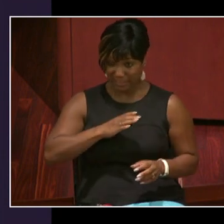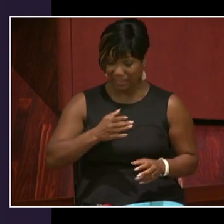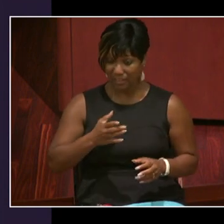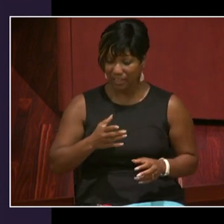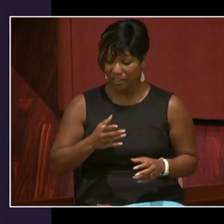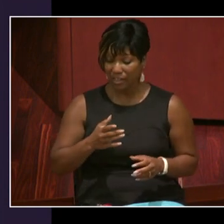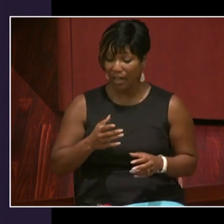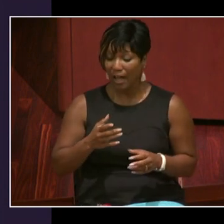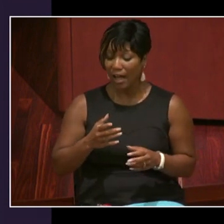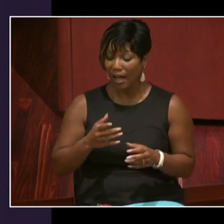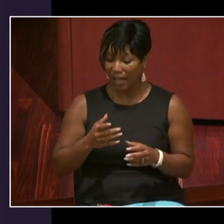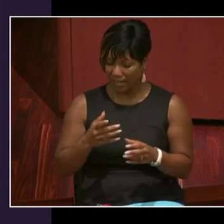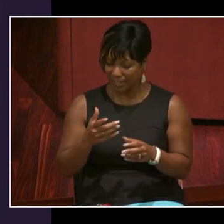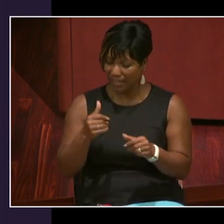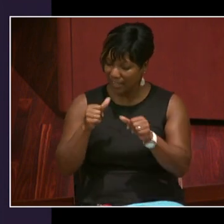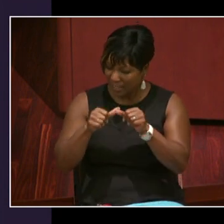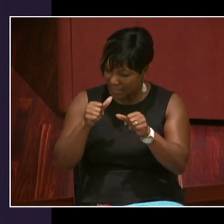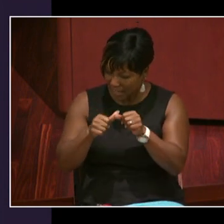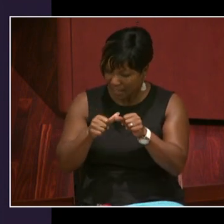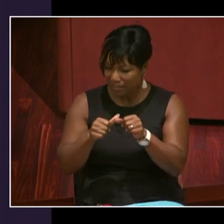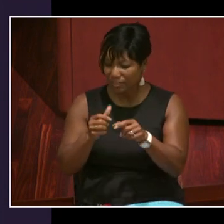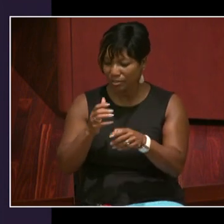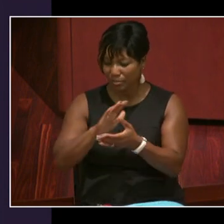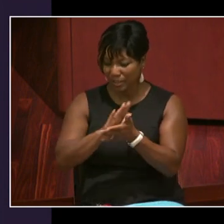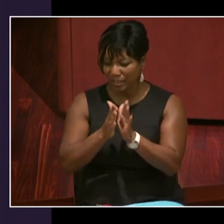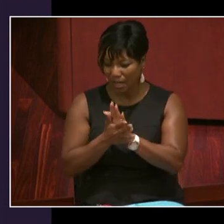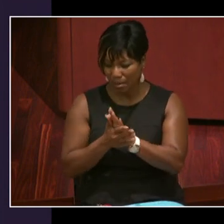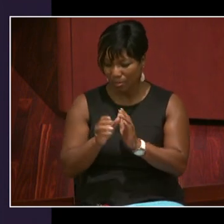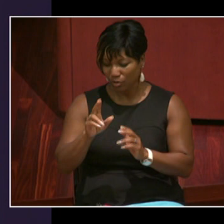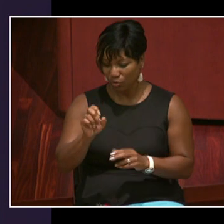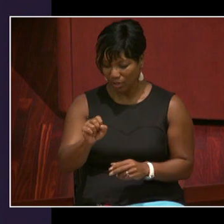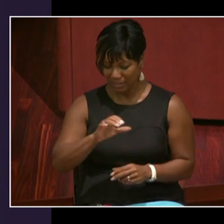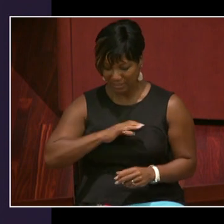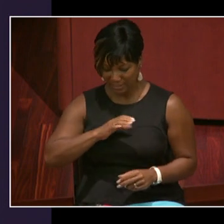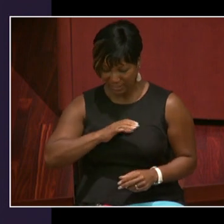petition for naturalization that you could track down that might be available at another National